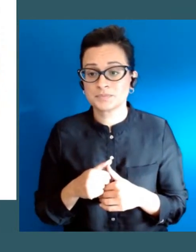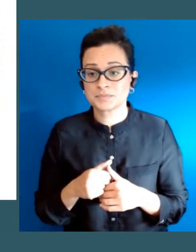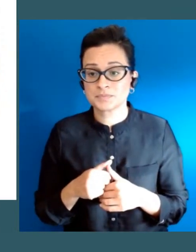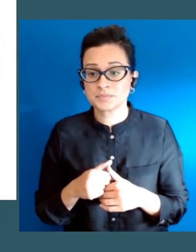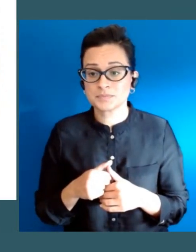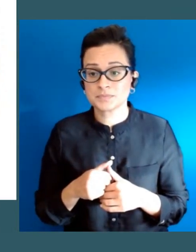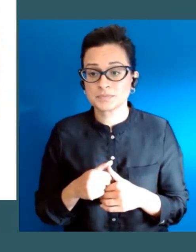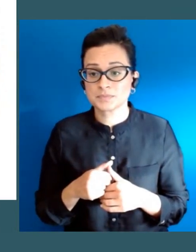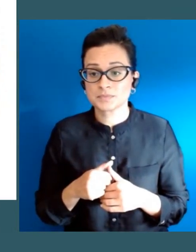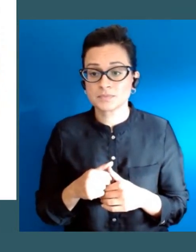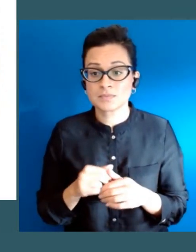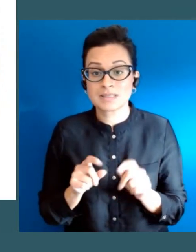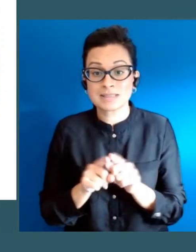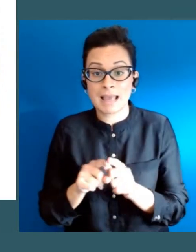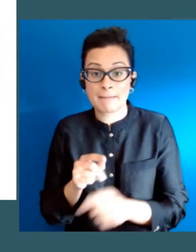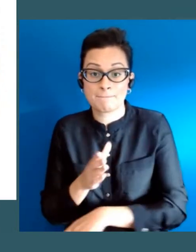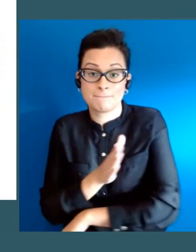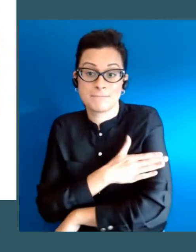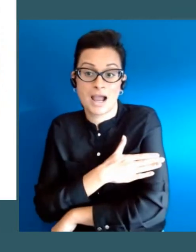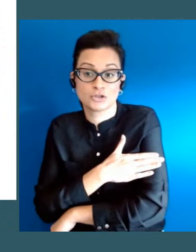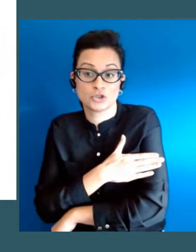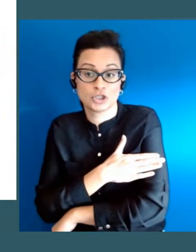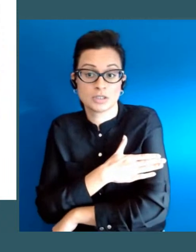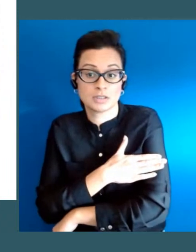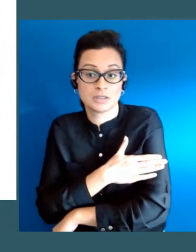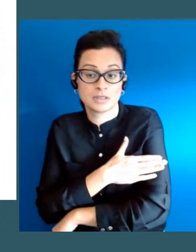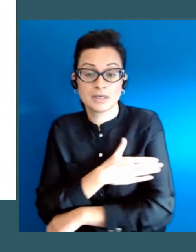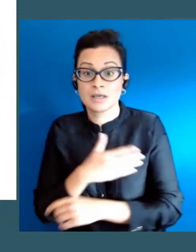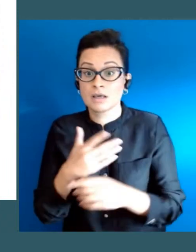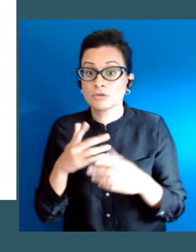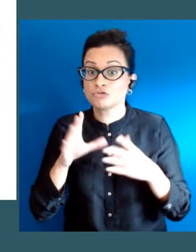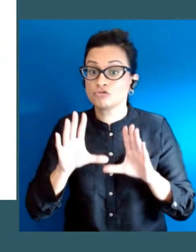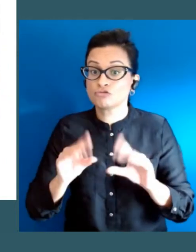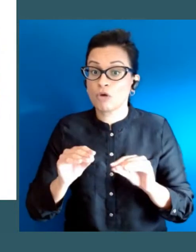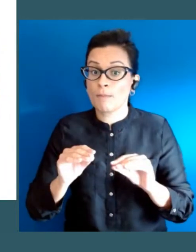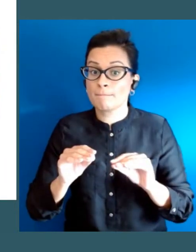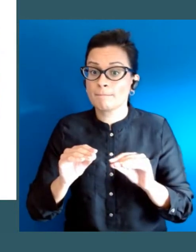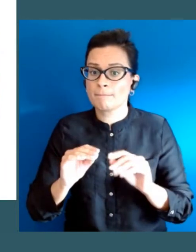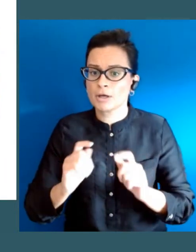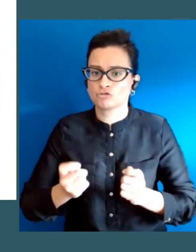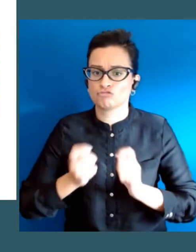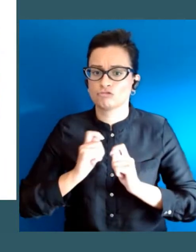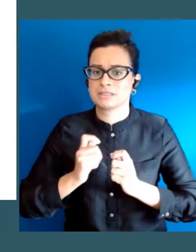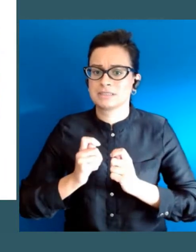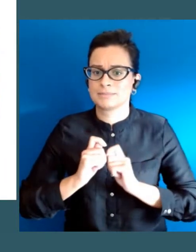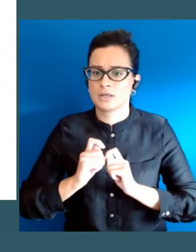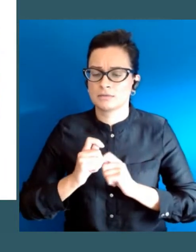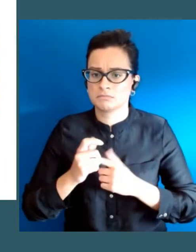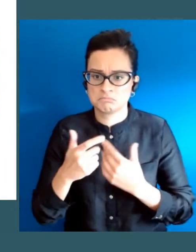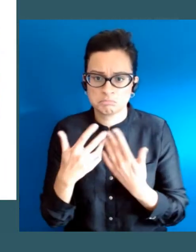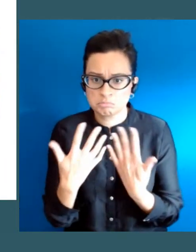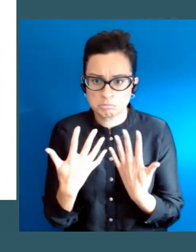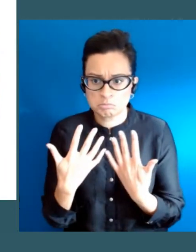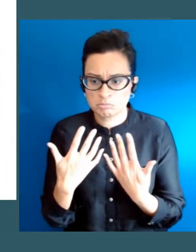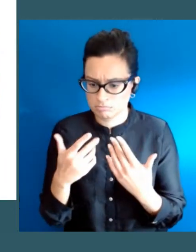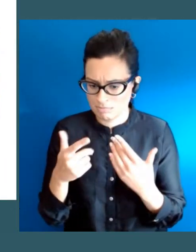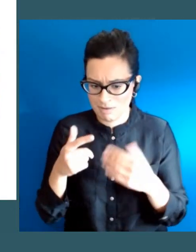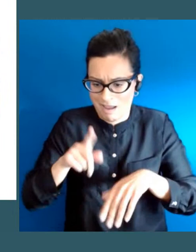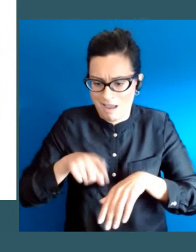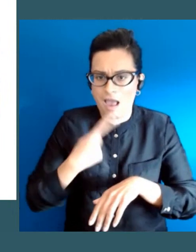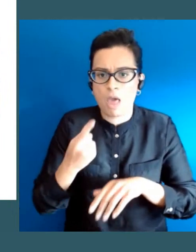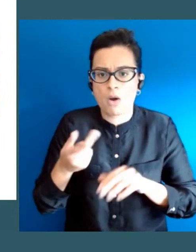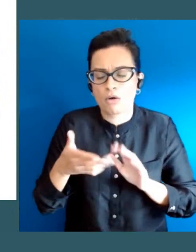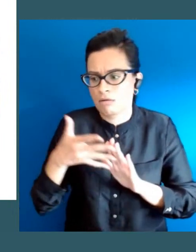patch. If you stop the treatment, how long does that last? So these are